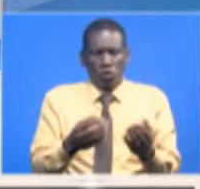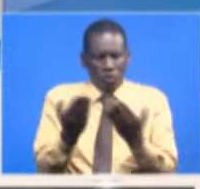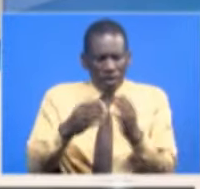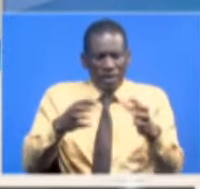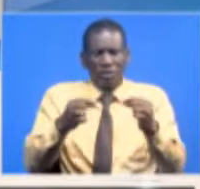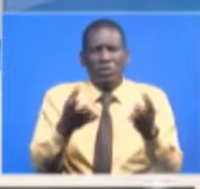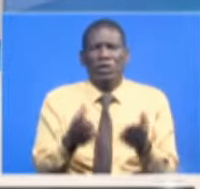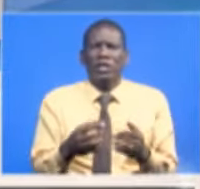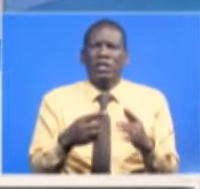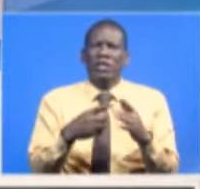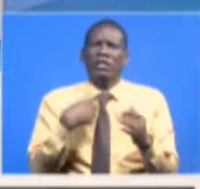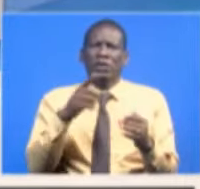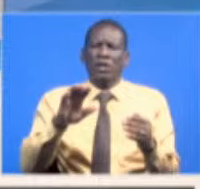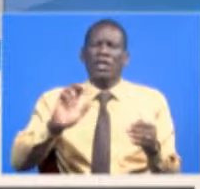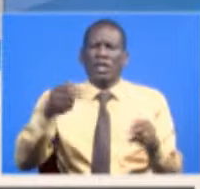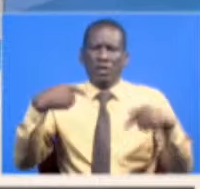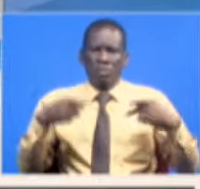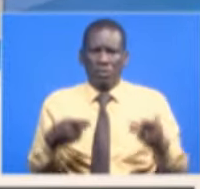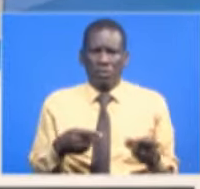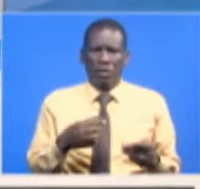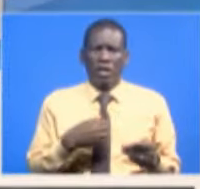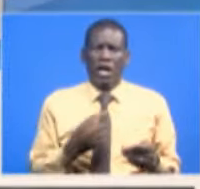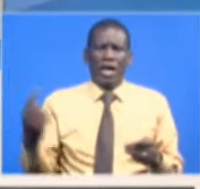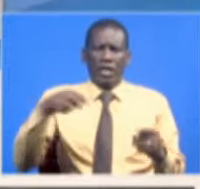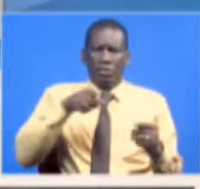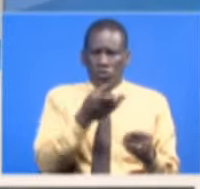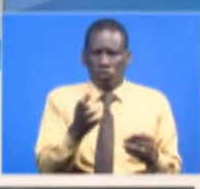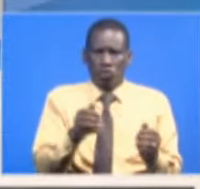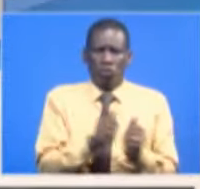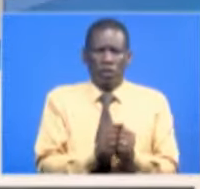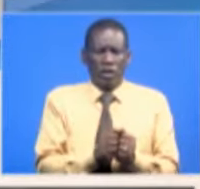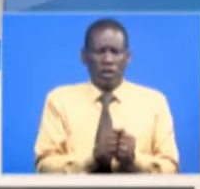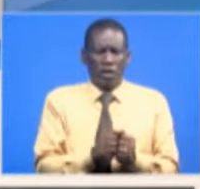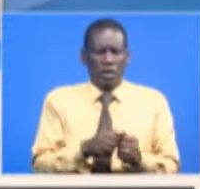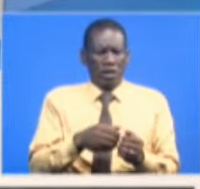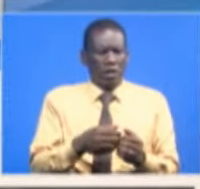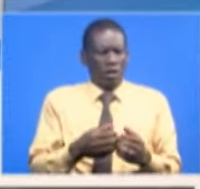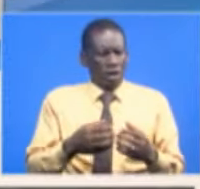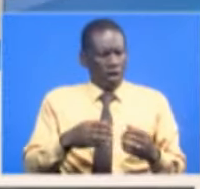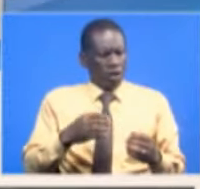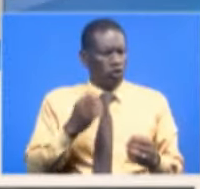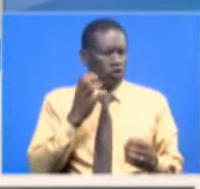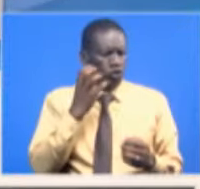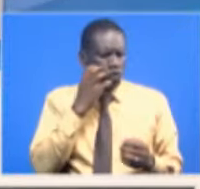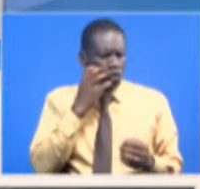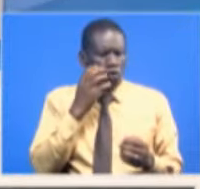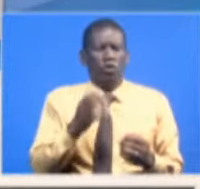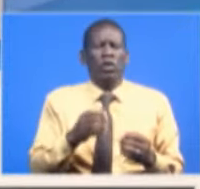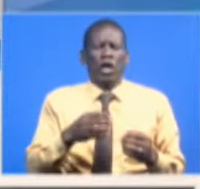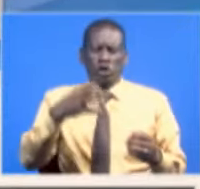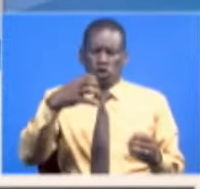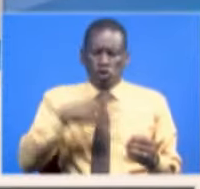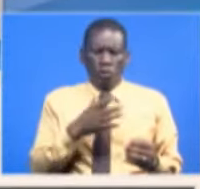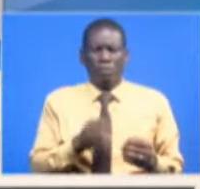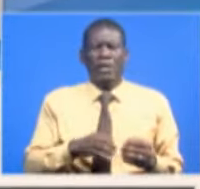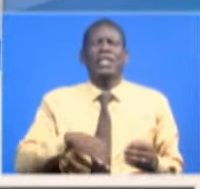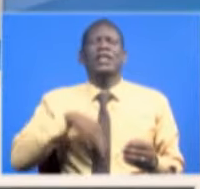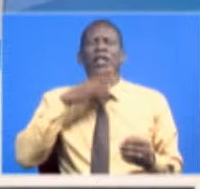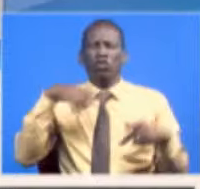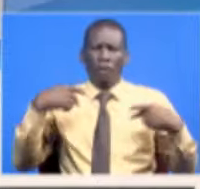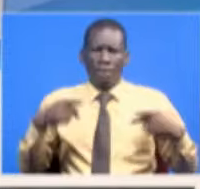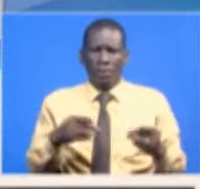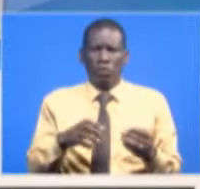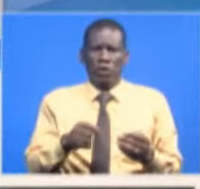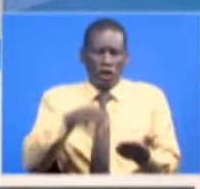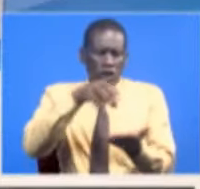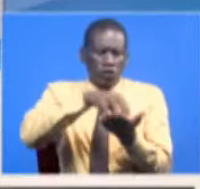it starts with, "My fellow Kenyans, I come to you with a heavy heart, saddened by the loss of lives occasioned by the current situation